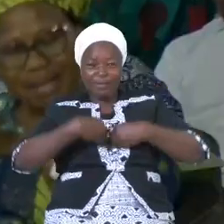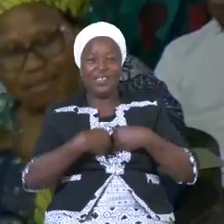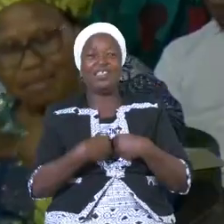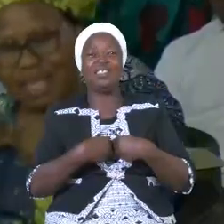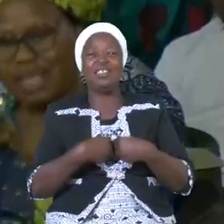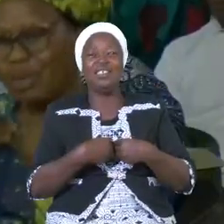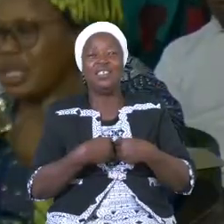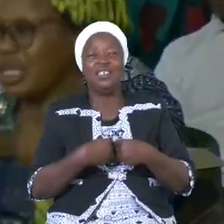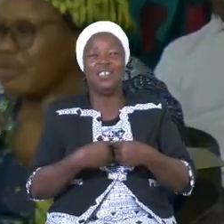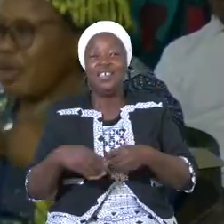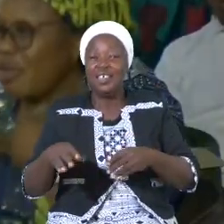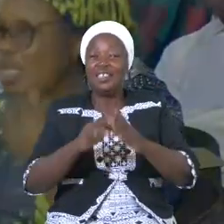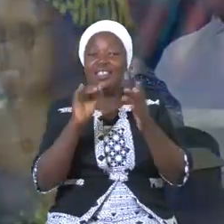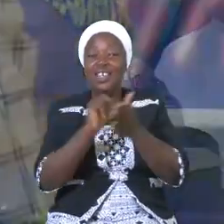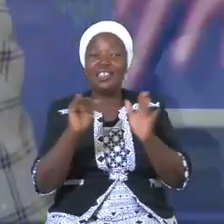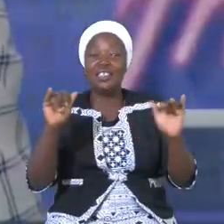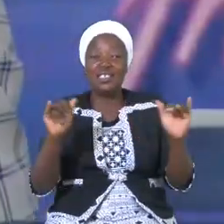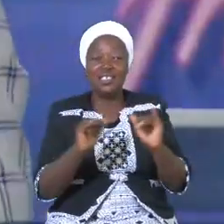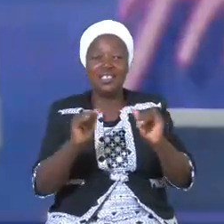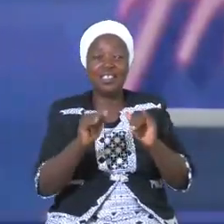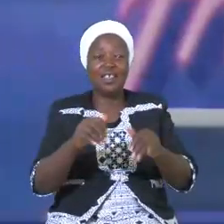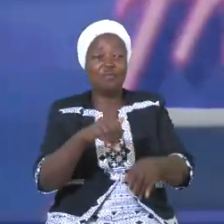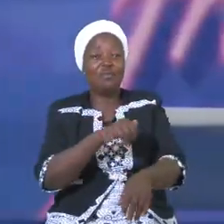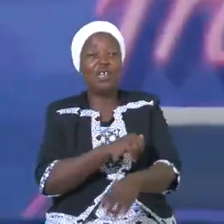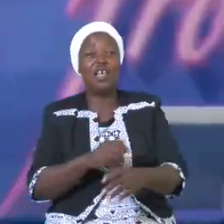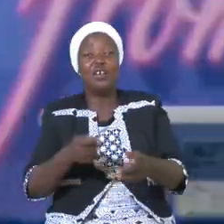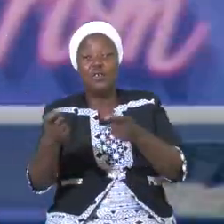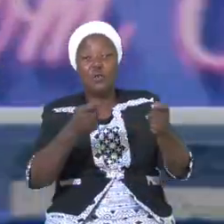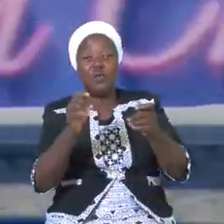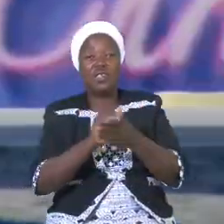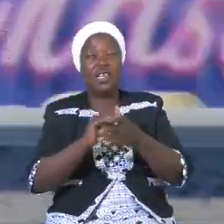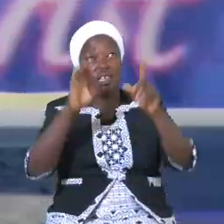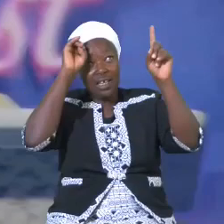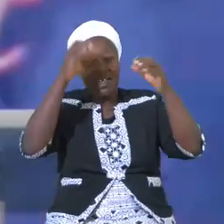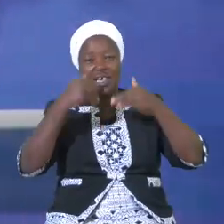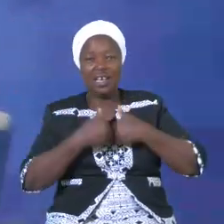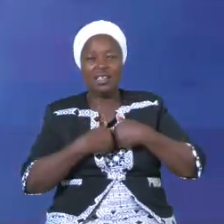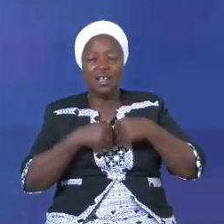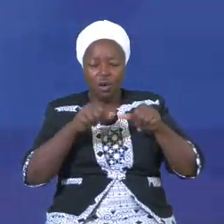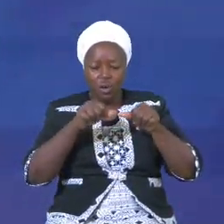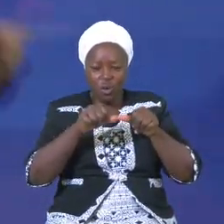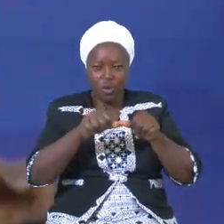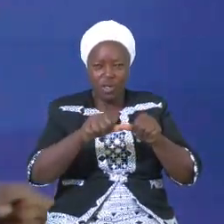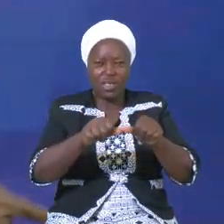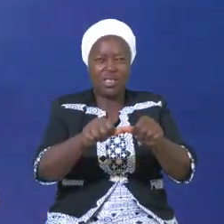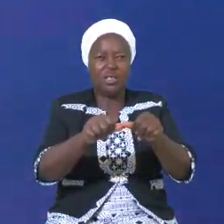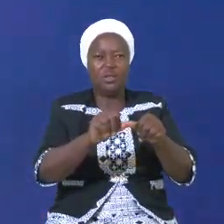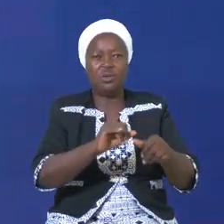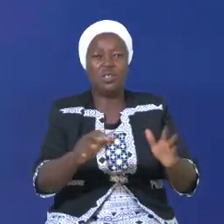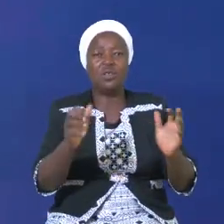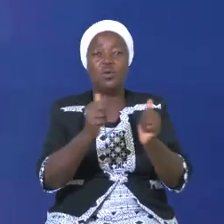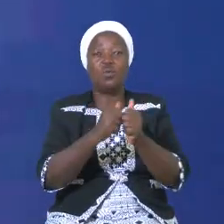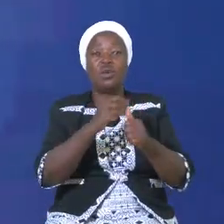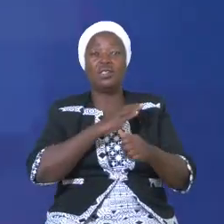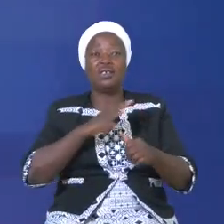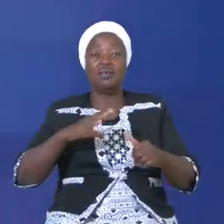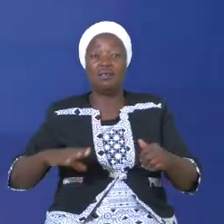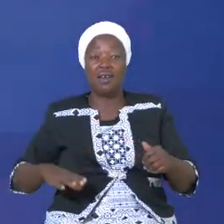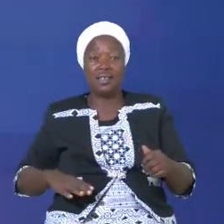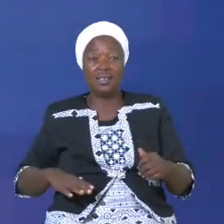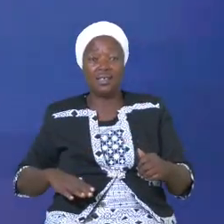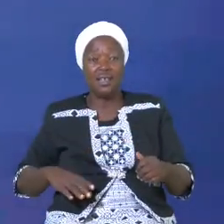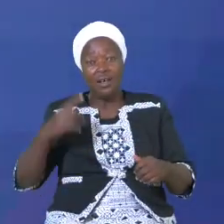the same dominion that he had continuing with christ for